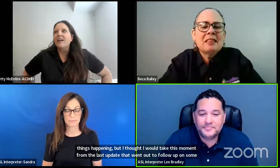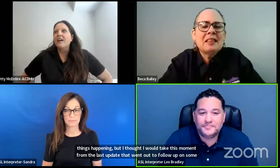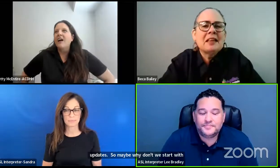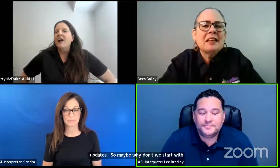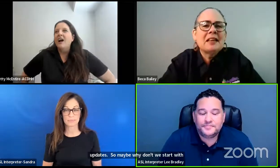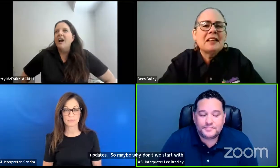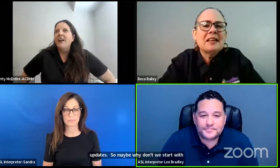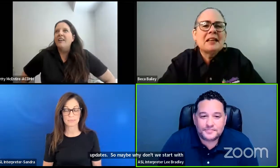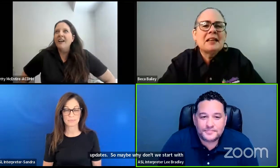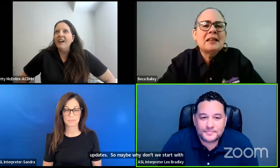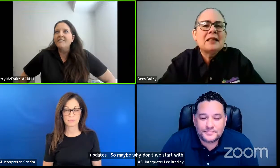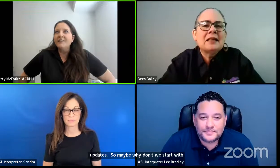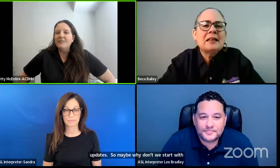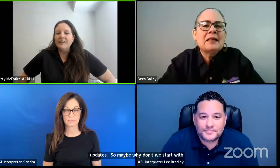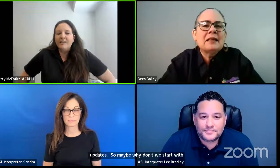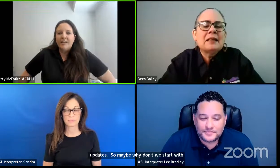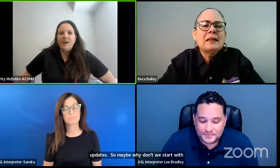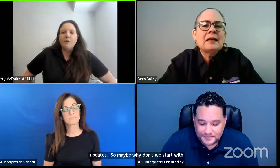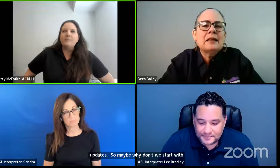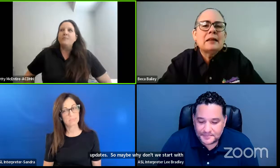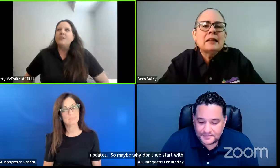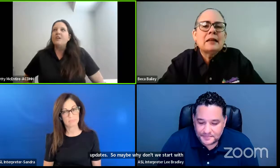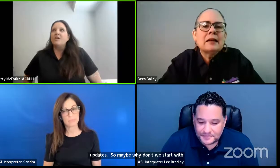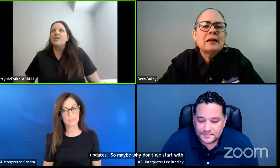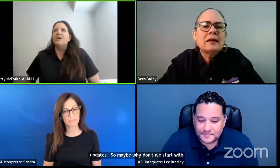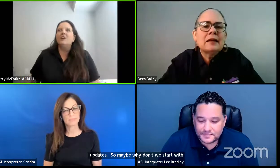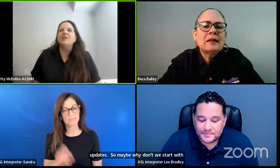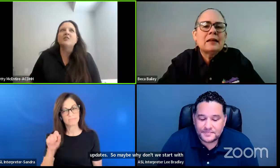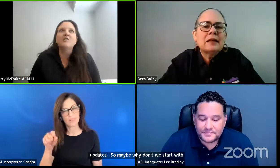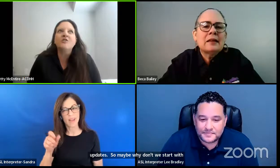aware? Yeah, definitely.